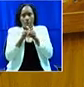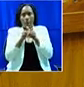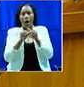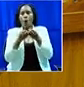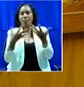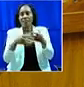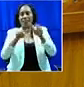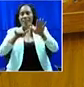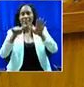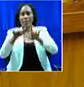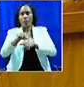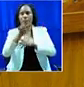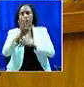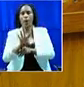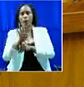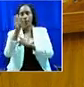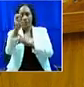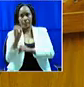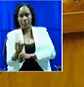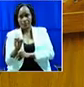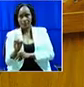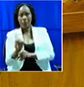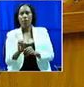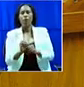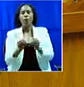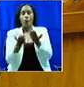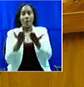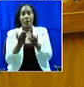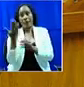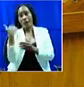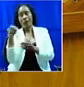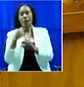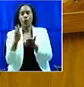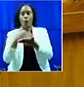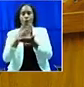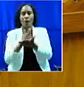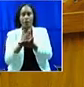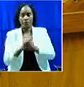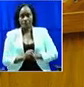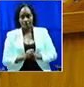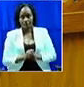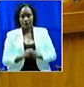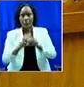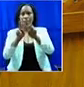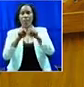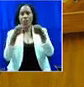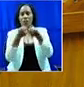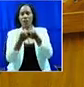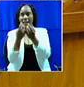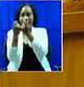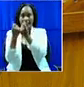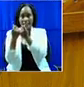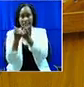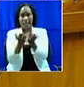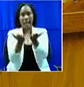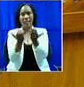16.4% when compared to the previous quarter. National Treasury expects a significant shortfall